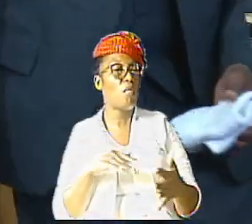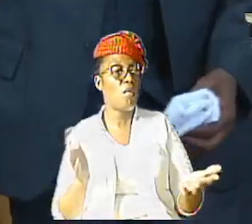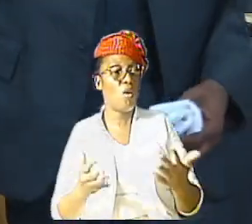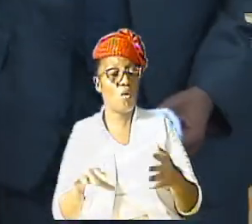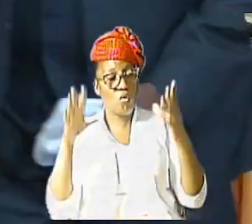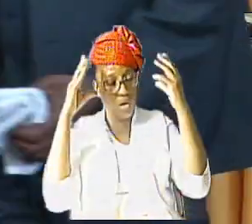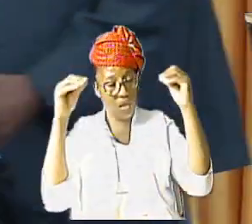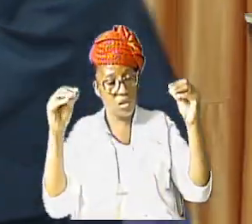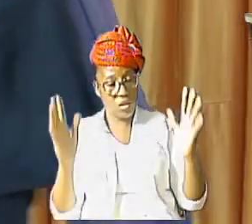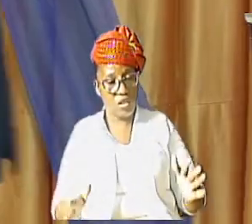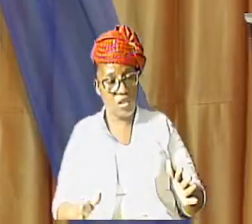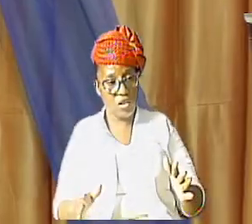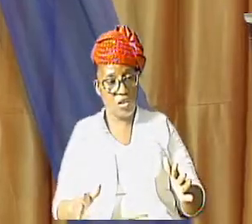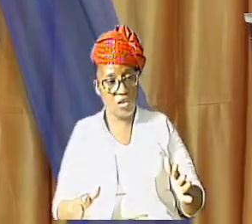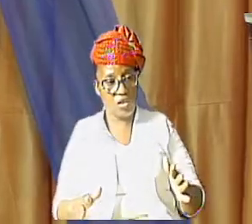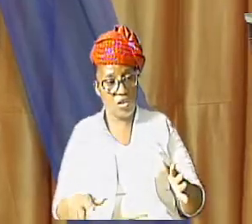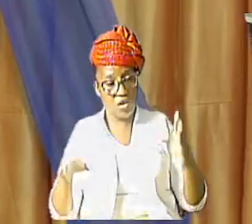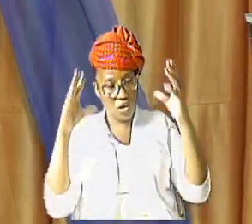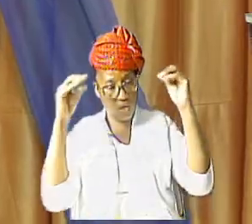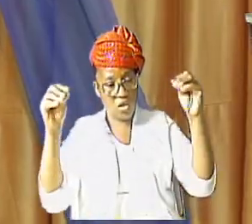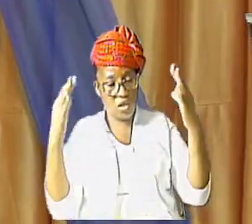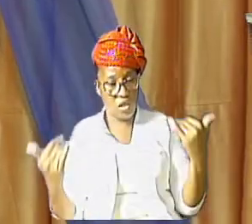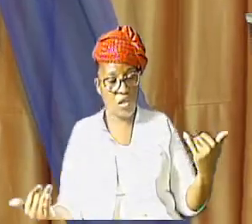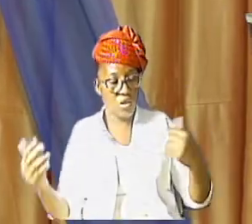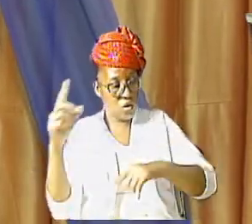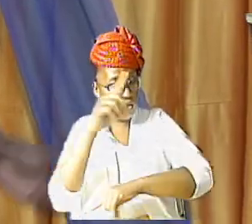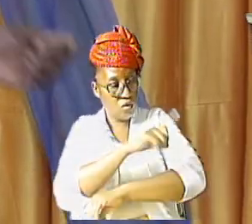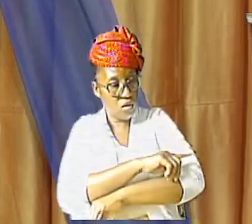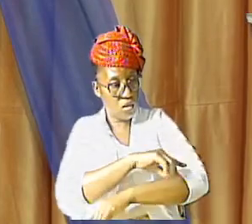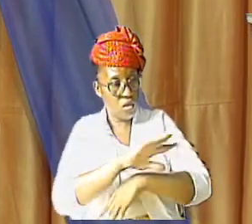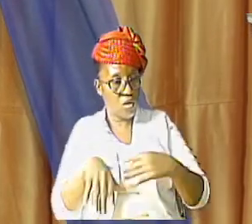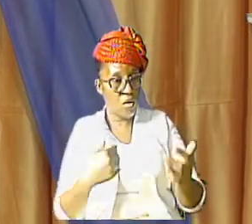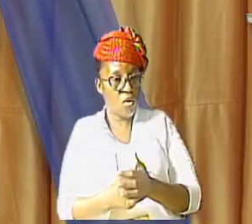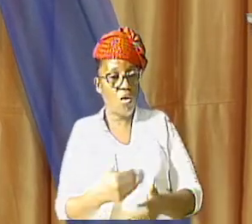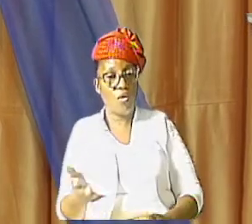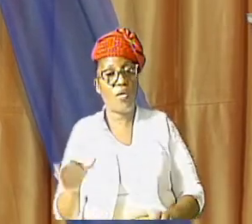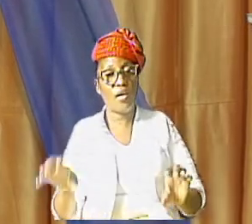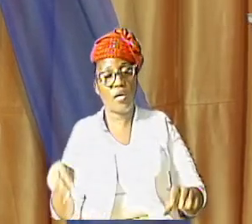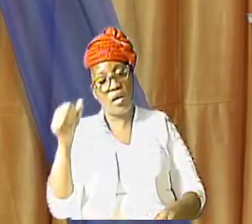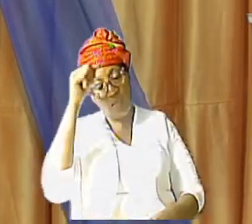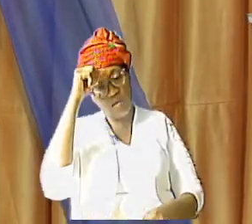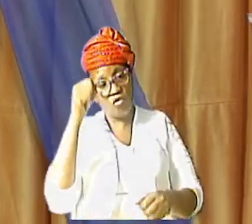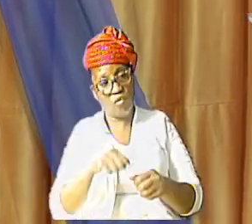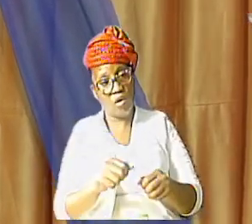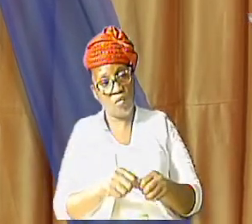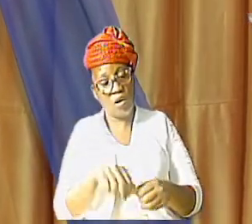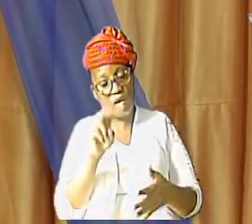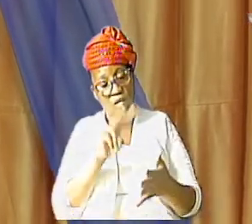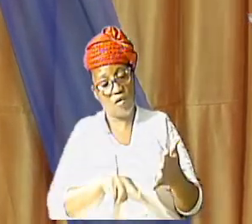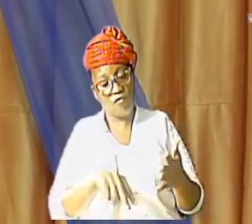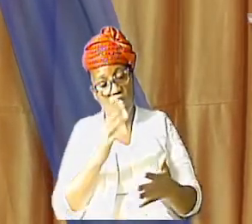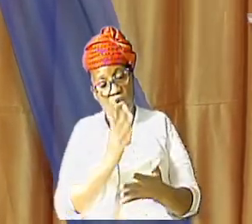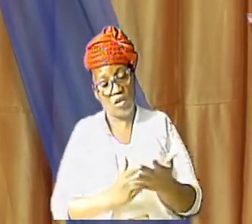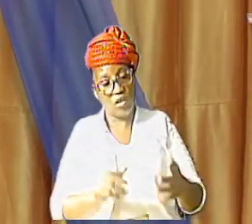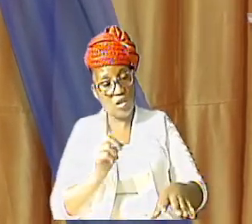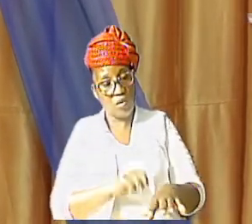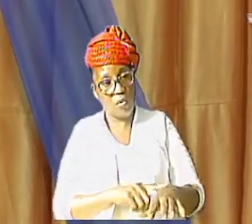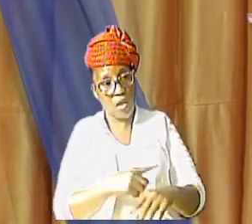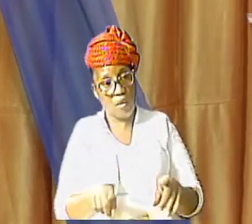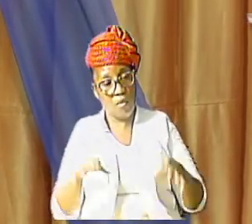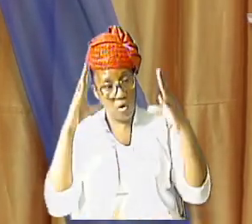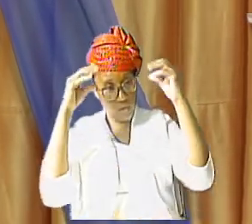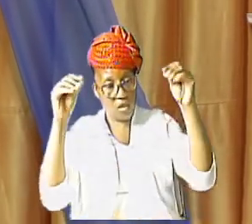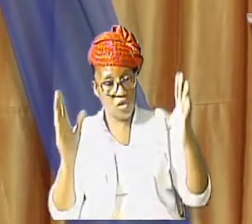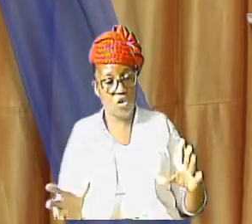the Sunday school teacher teach you? Sometimes they mumble. All I can remember the verse sometimes. Praise the Lord. But teachers don't give